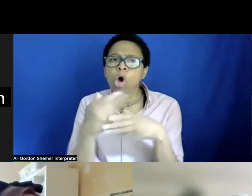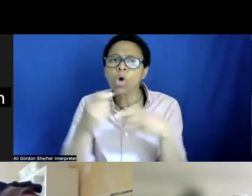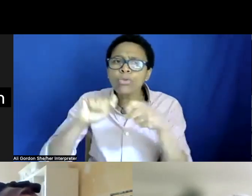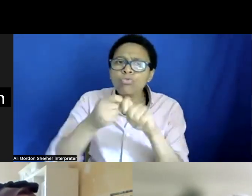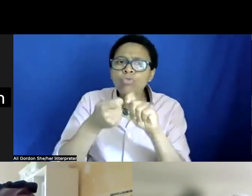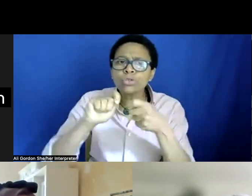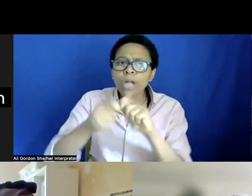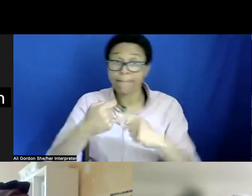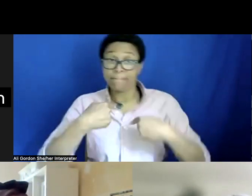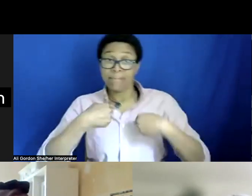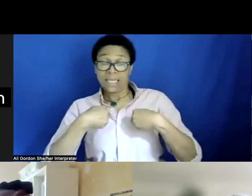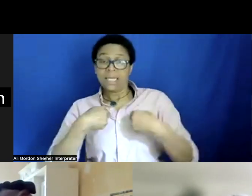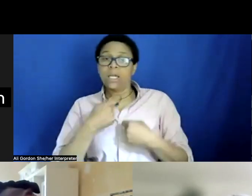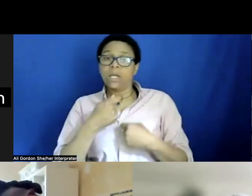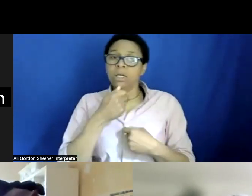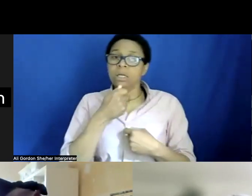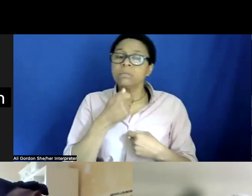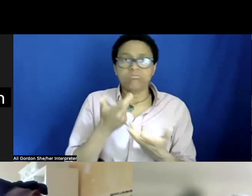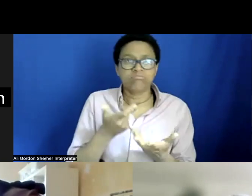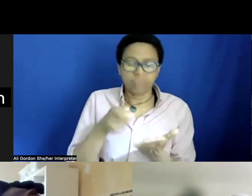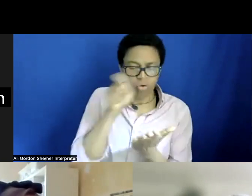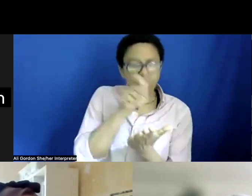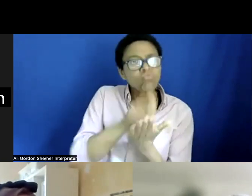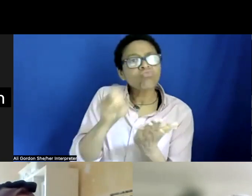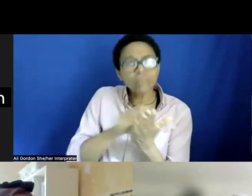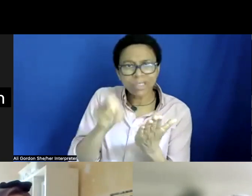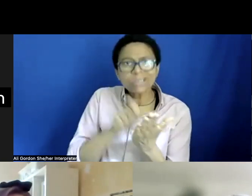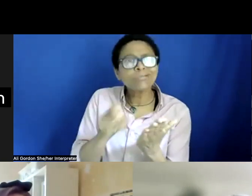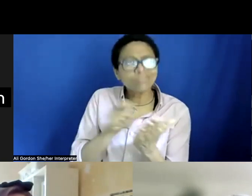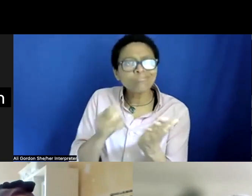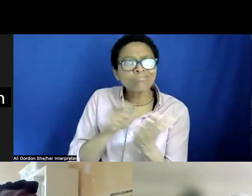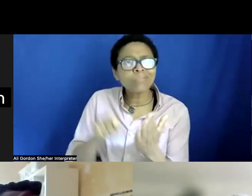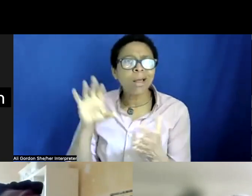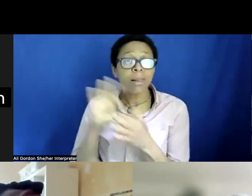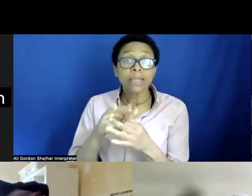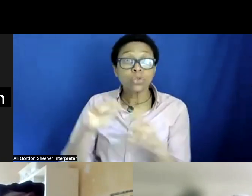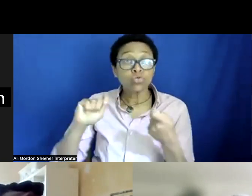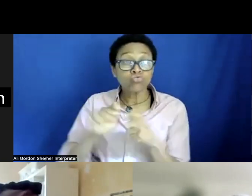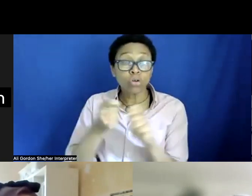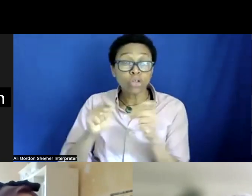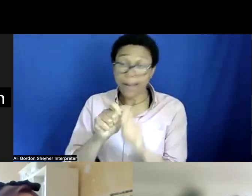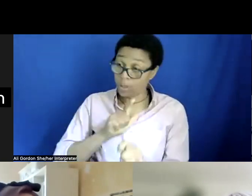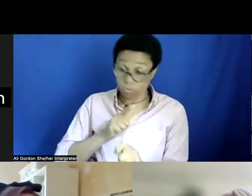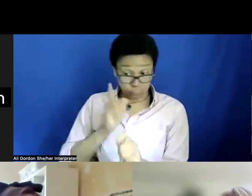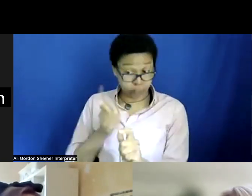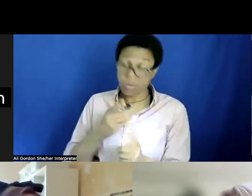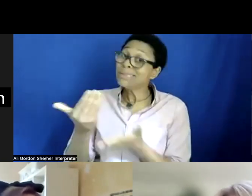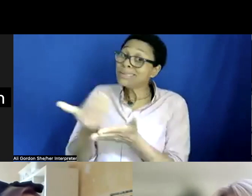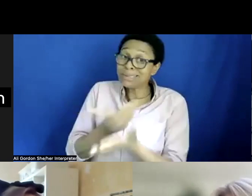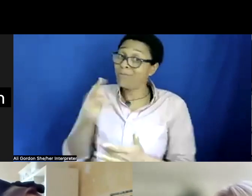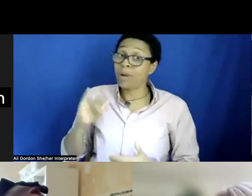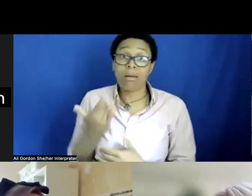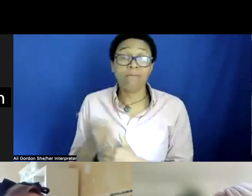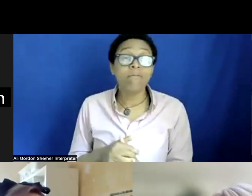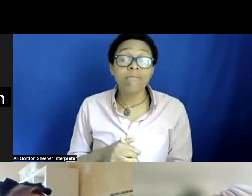I myself have written various articles about how crochet saved my life, because it literally did. And